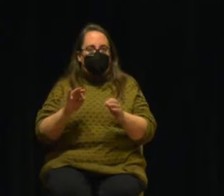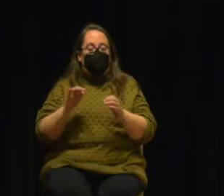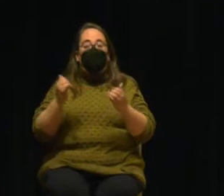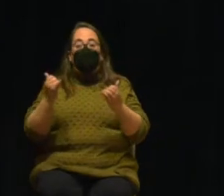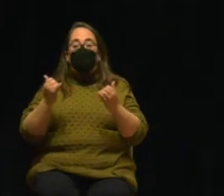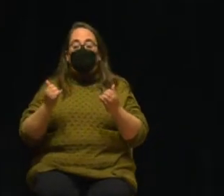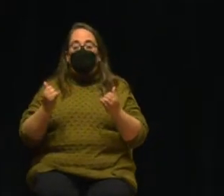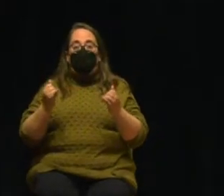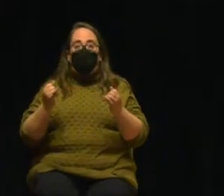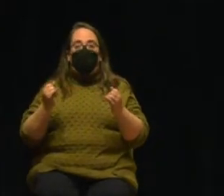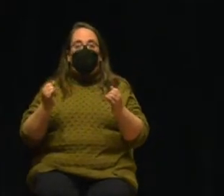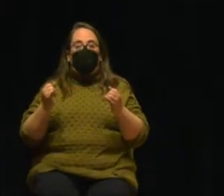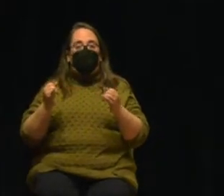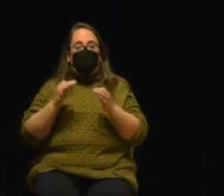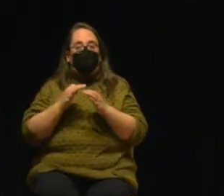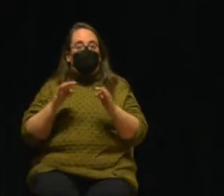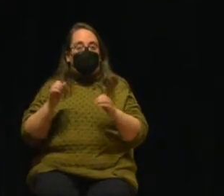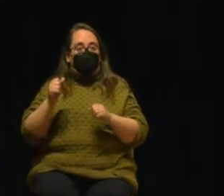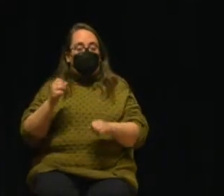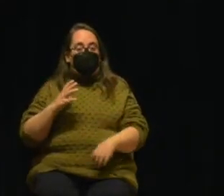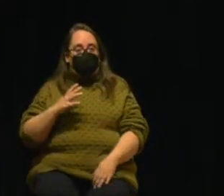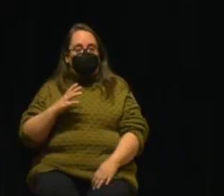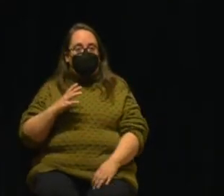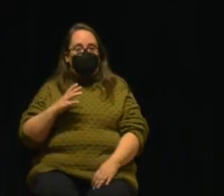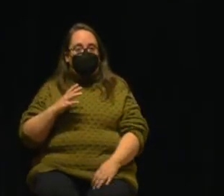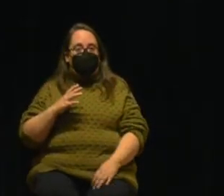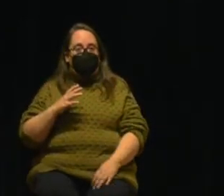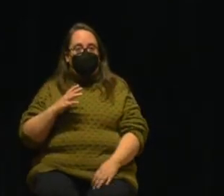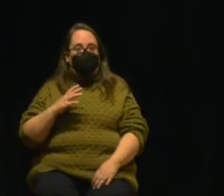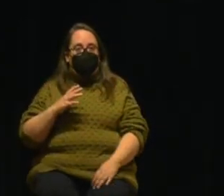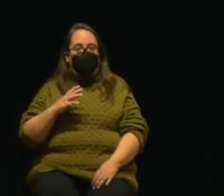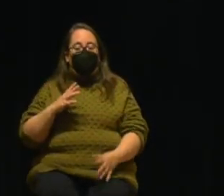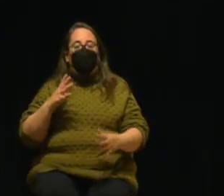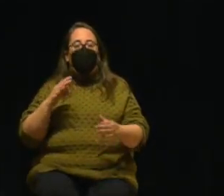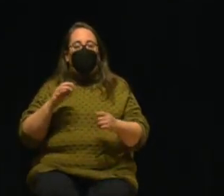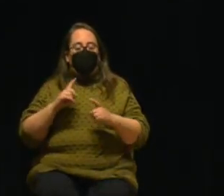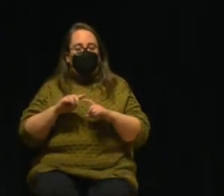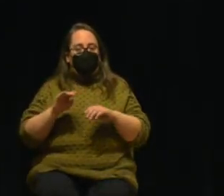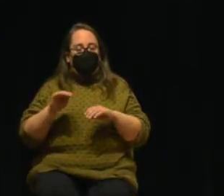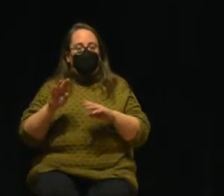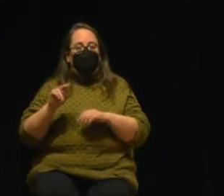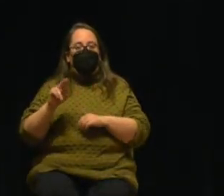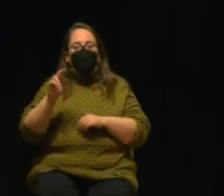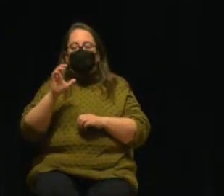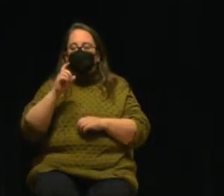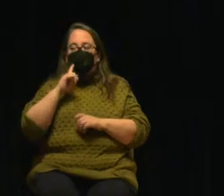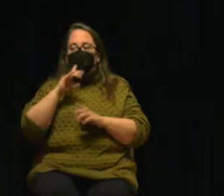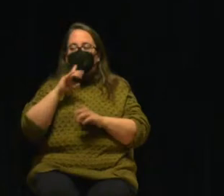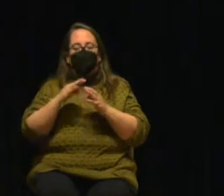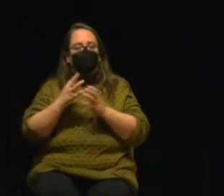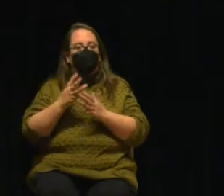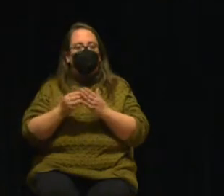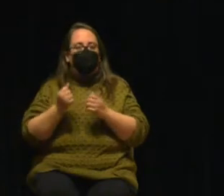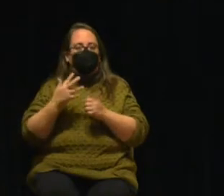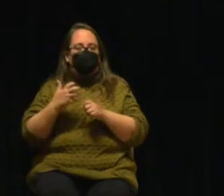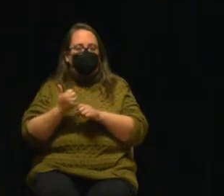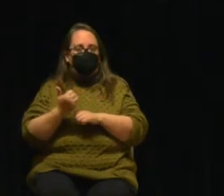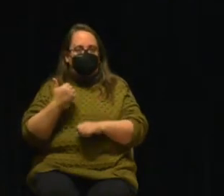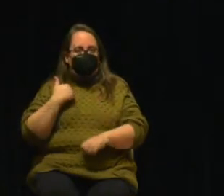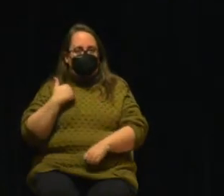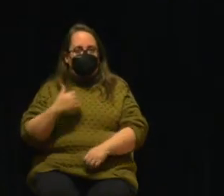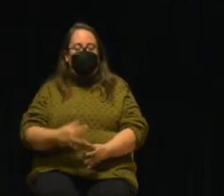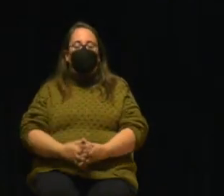that he was a free man, he was resolved to come north and find the family that he had lost all those years